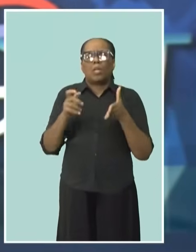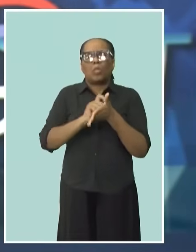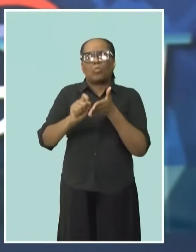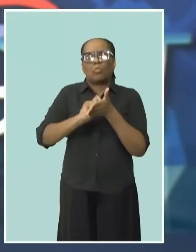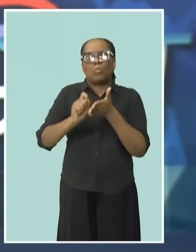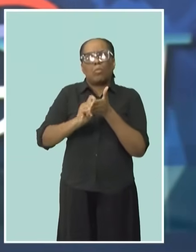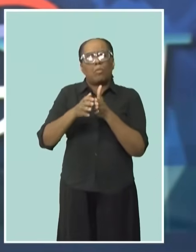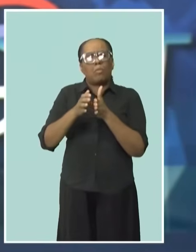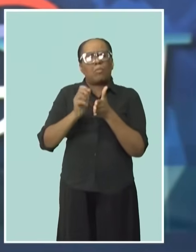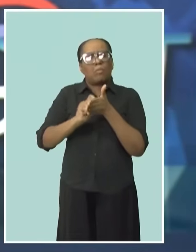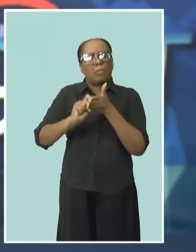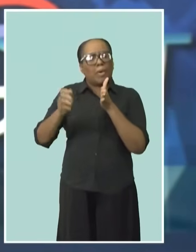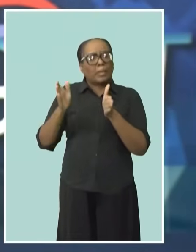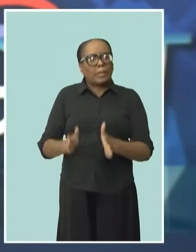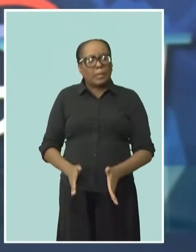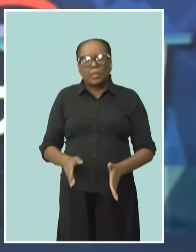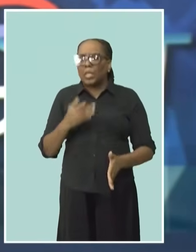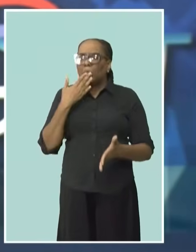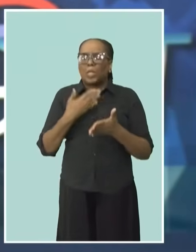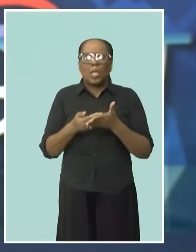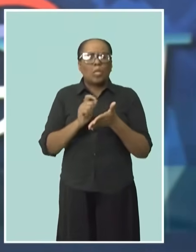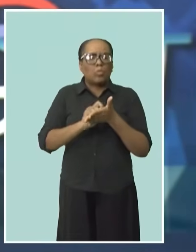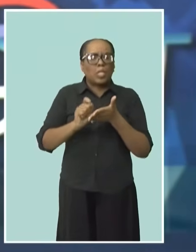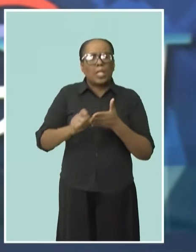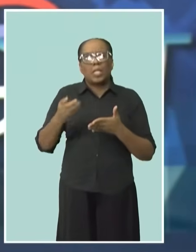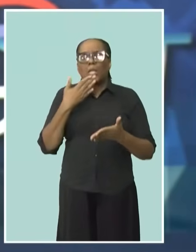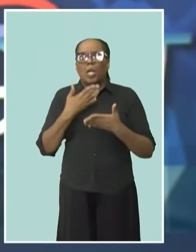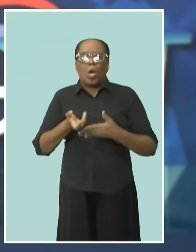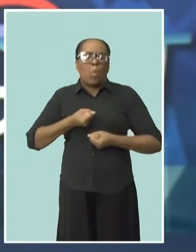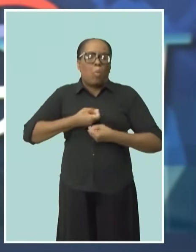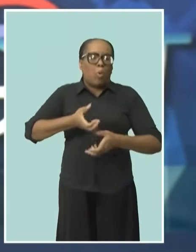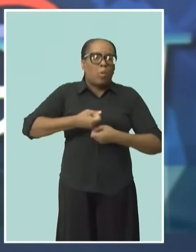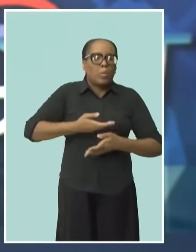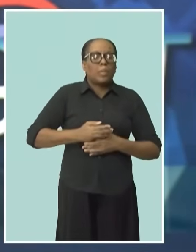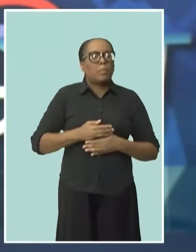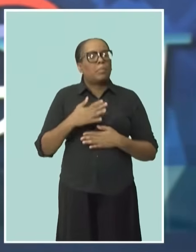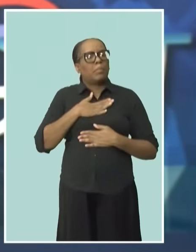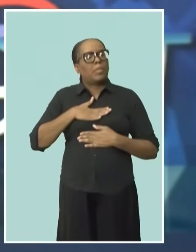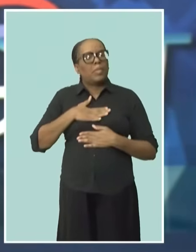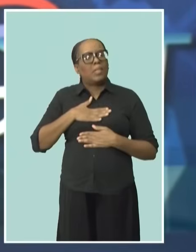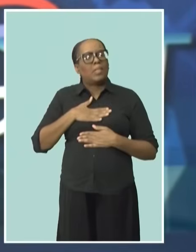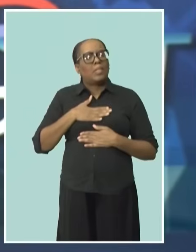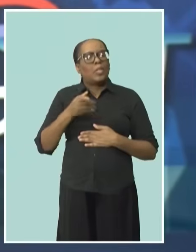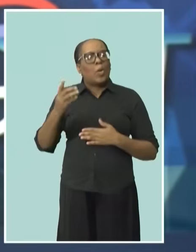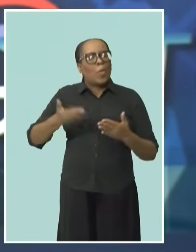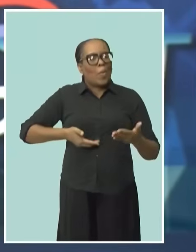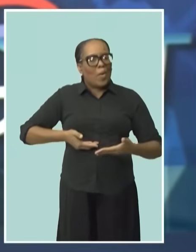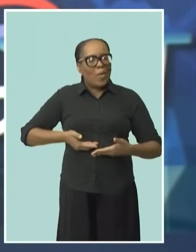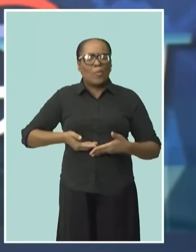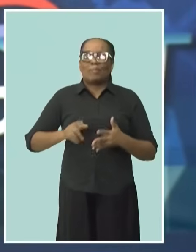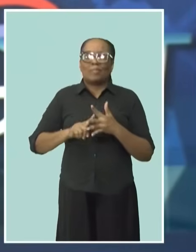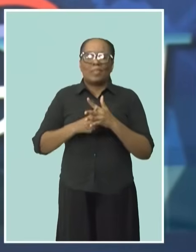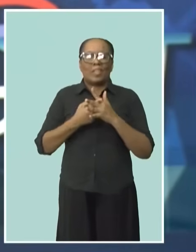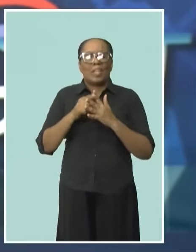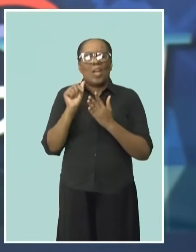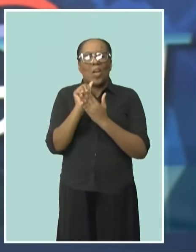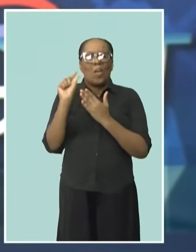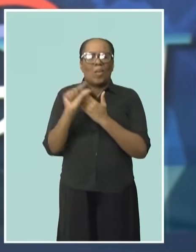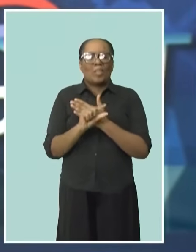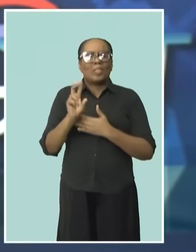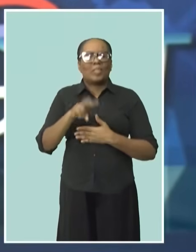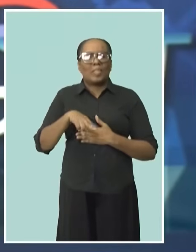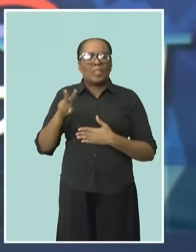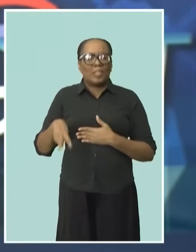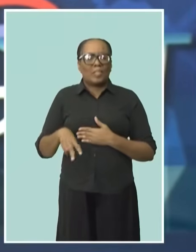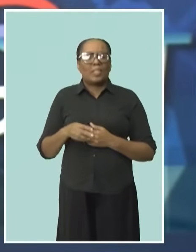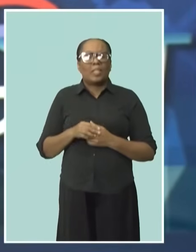And she's inviting all Barbadians to attend the literary market during Carifesta starting August 22nd. Ms. Imoja